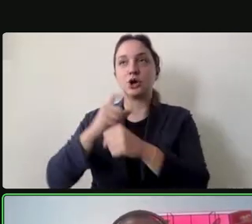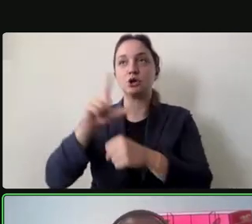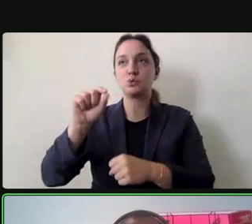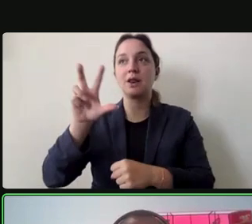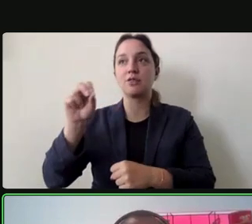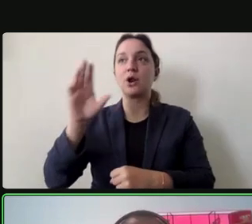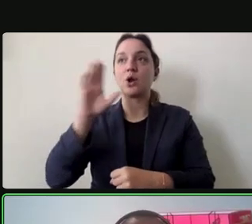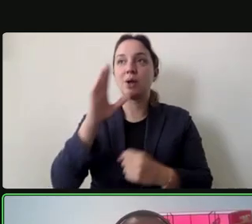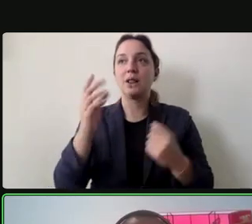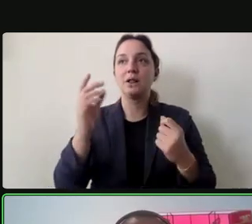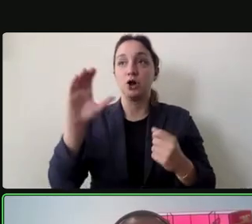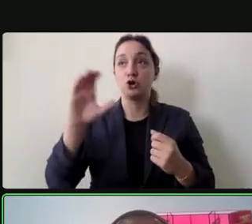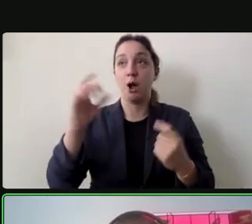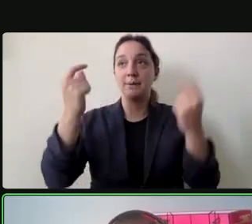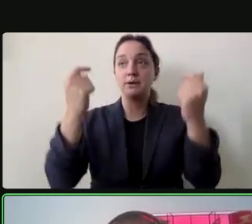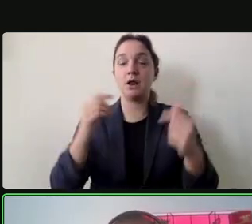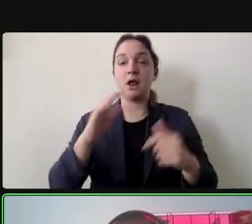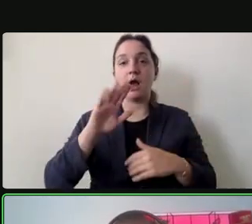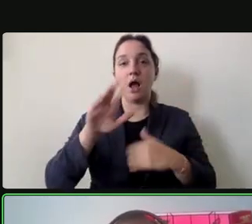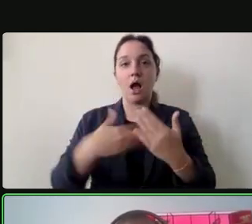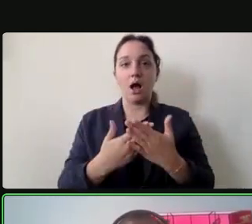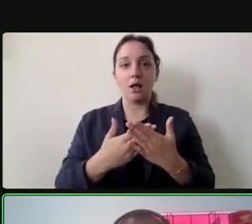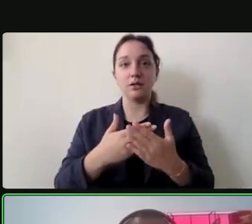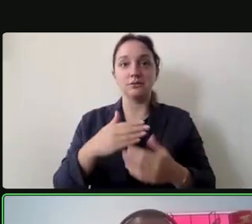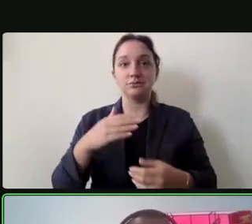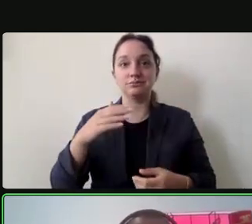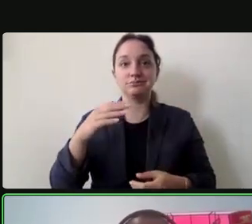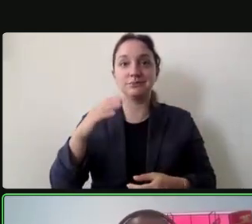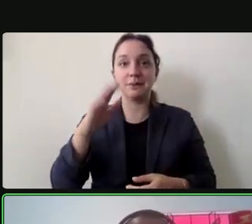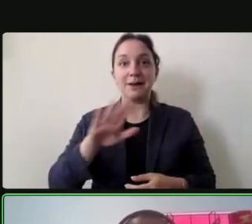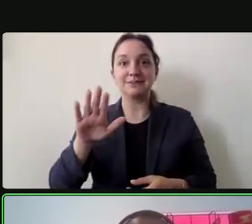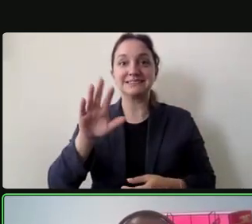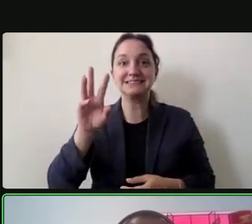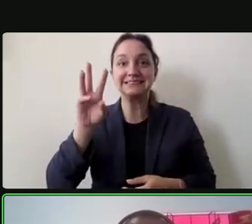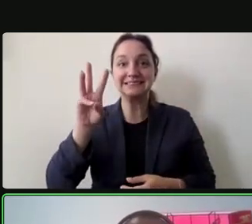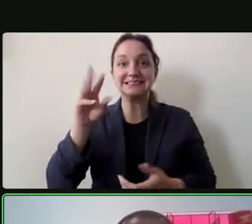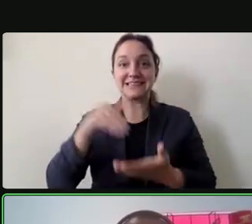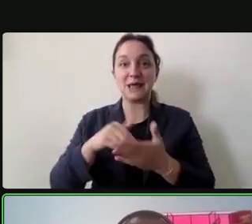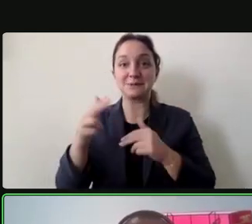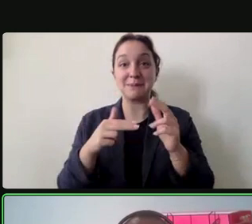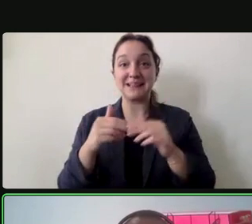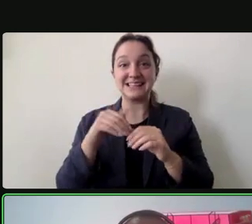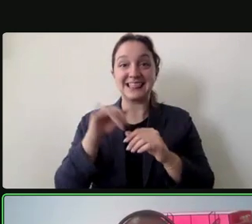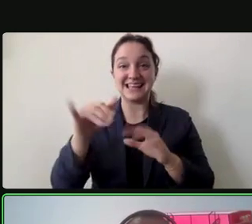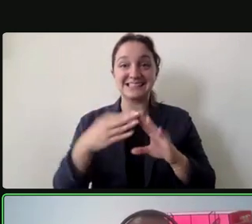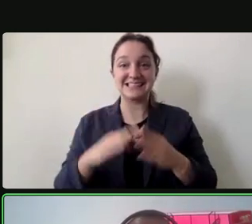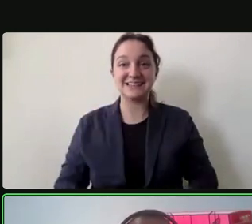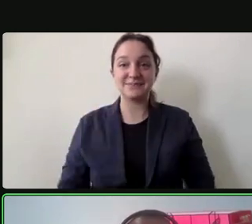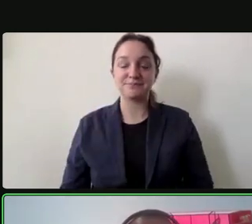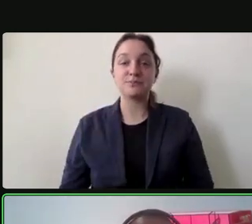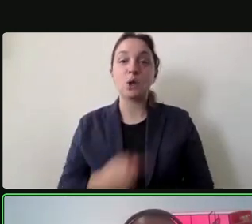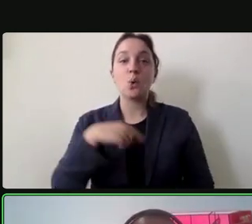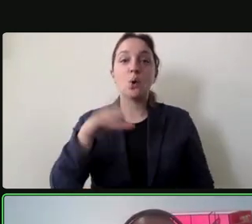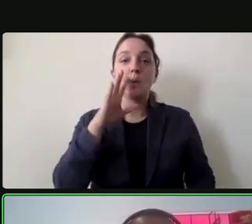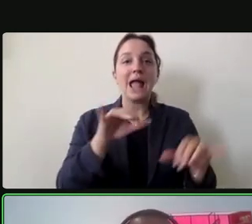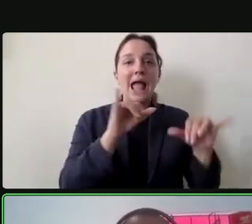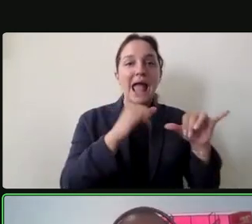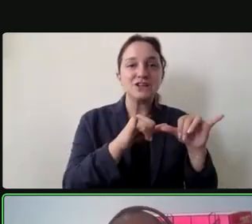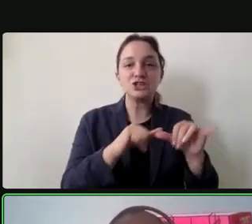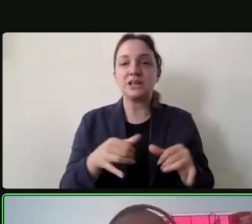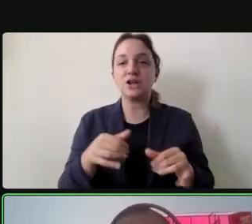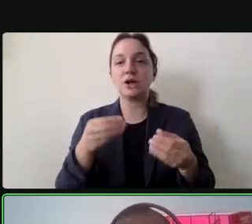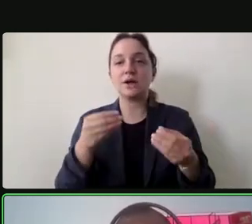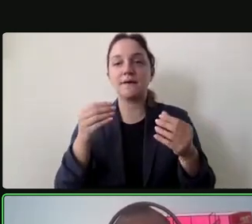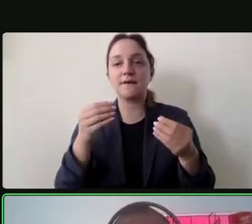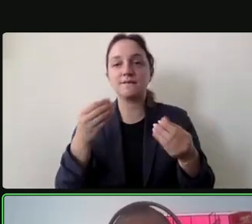of heat pumps, air source heat pumps, and geothermal heat pumps. We're going to engineer, finance, and install those